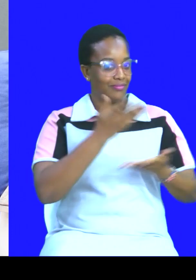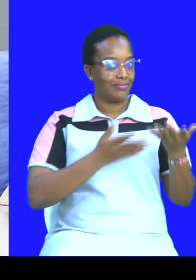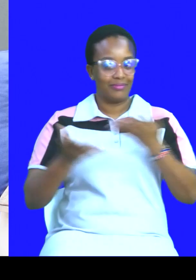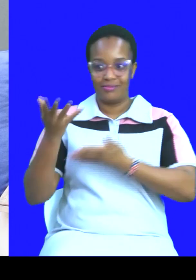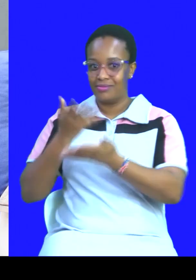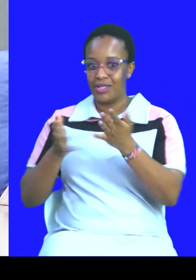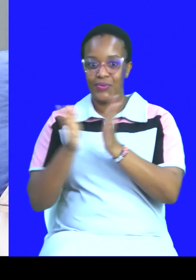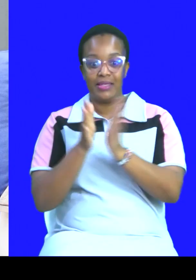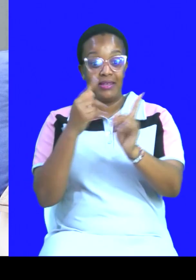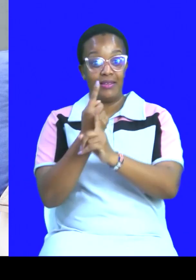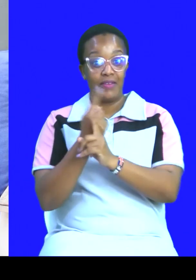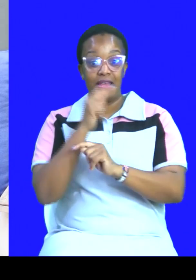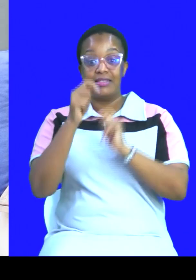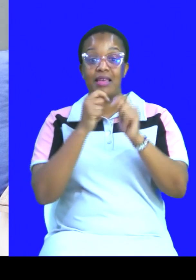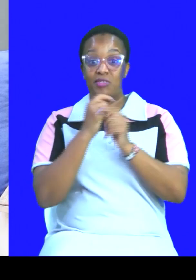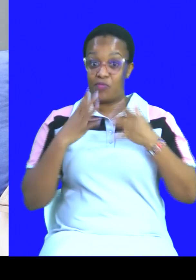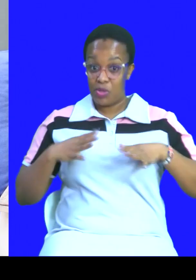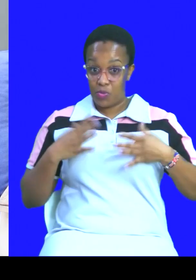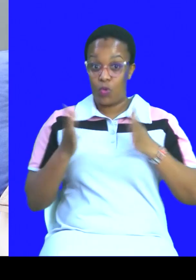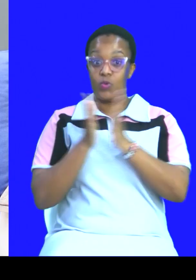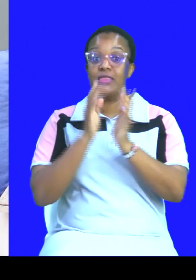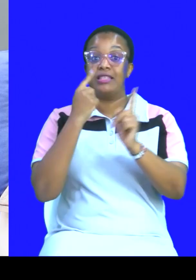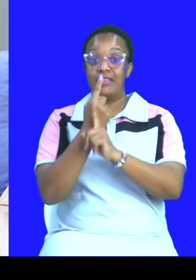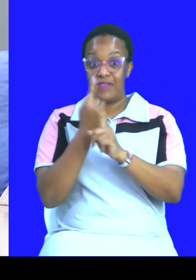types of people with the different types of disabilities.